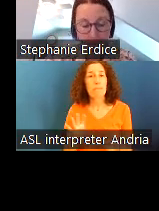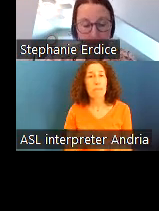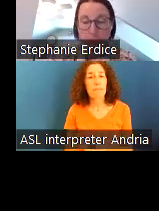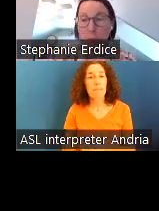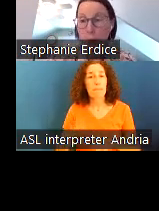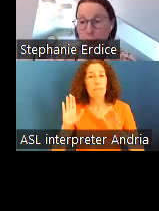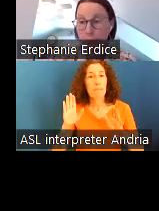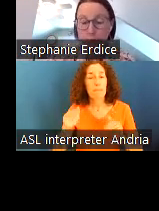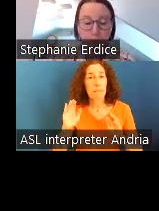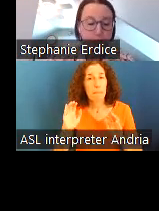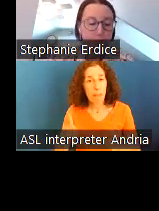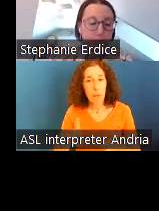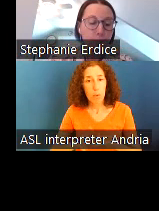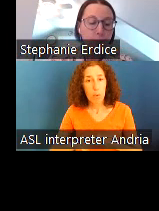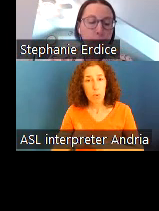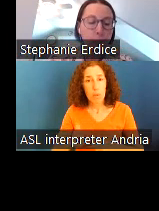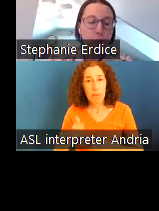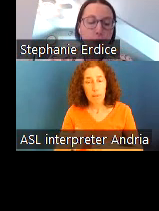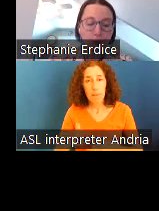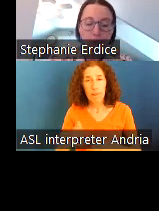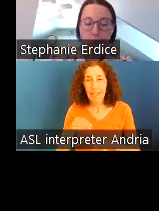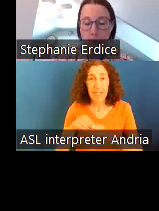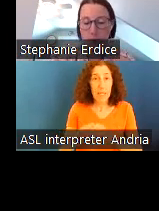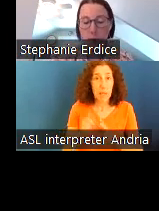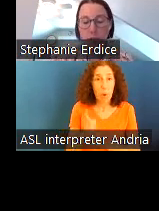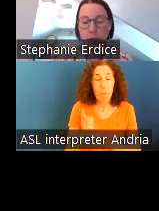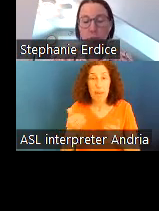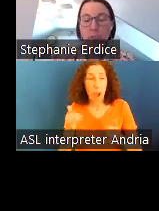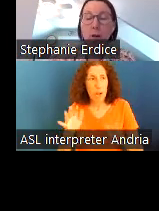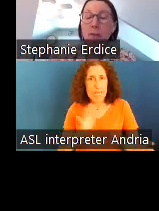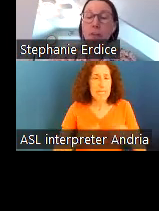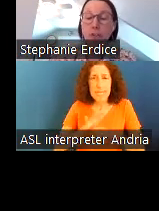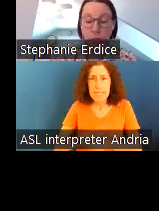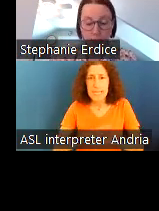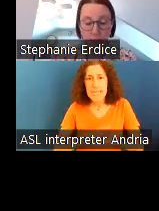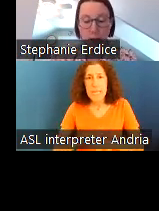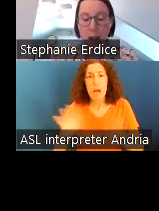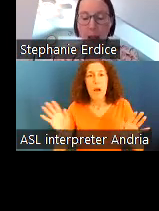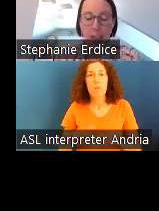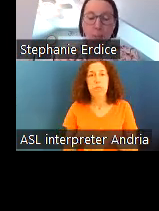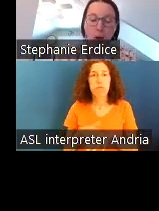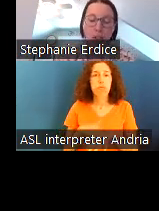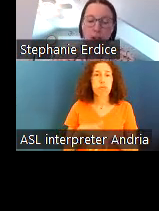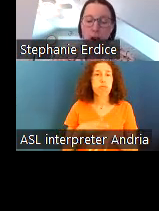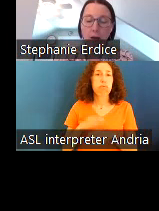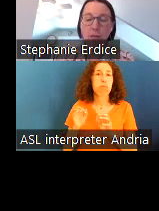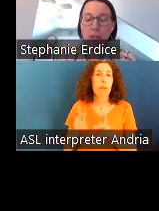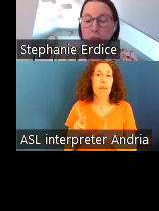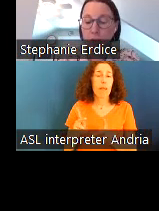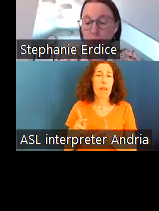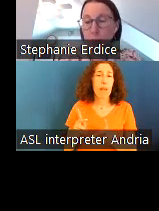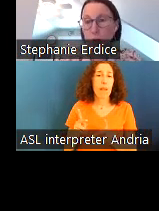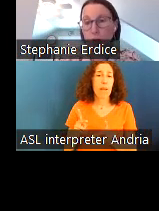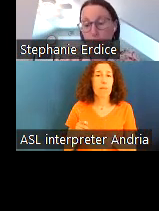the present moment. You often hear the term self-soothing as part